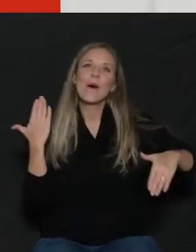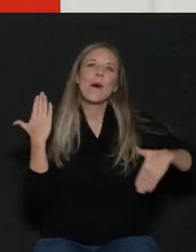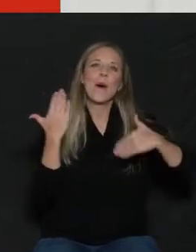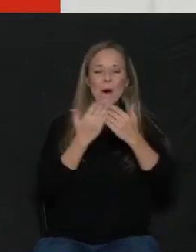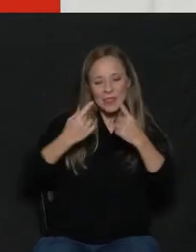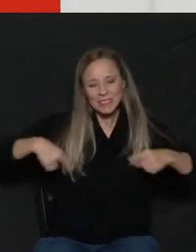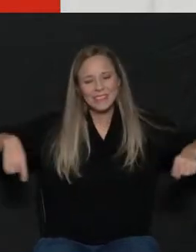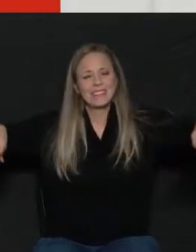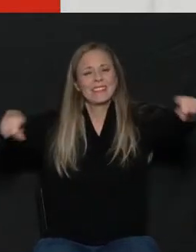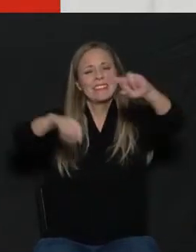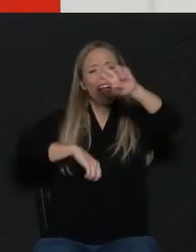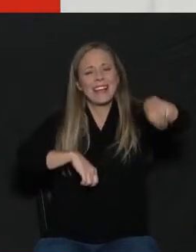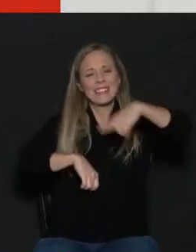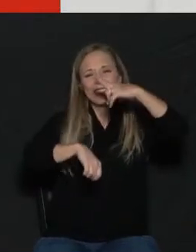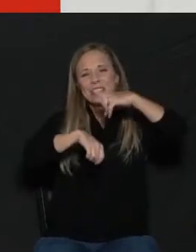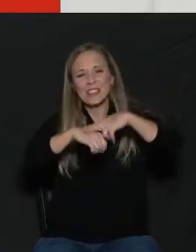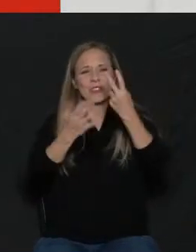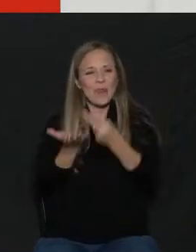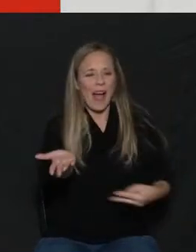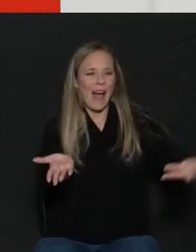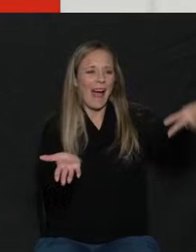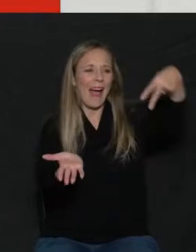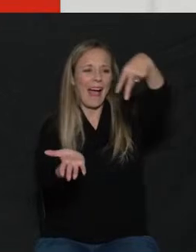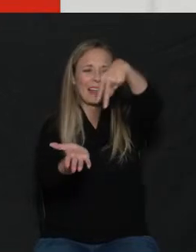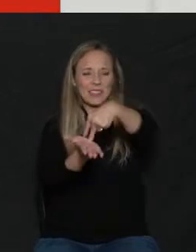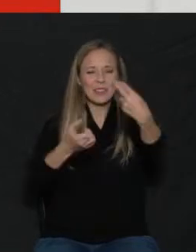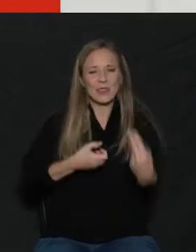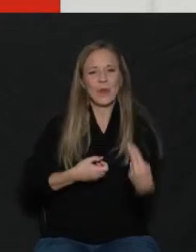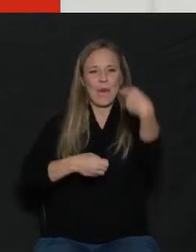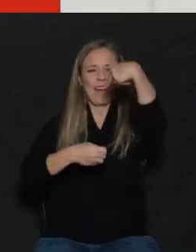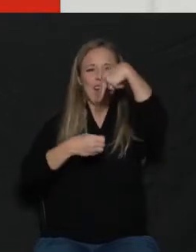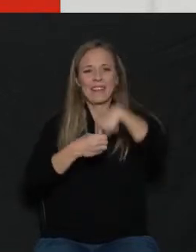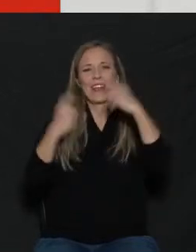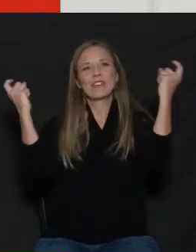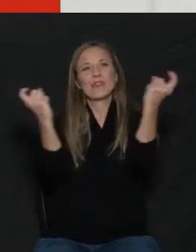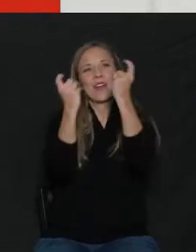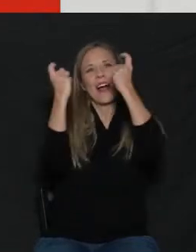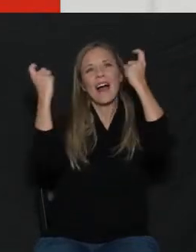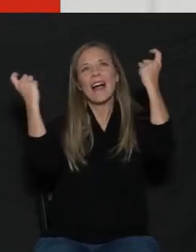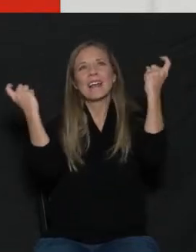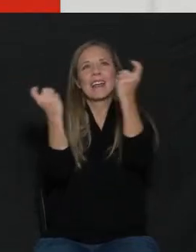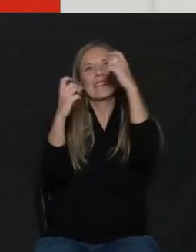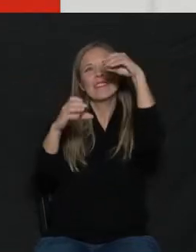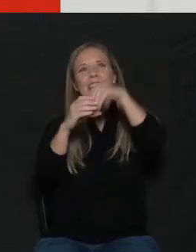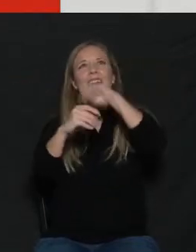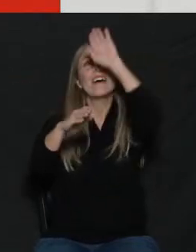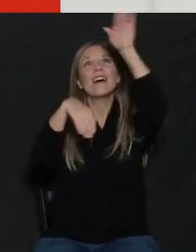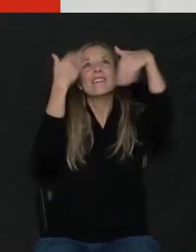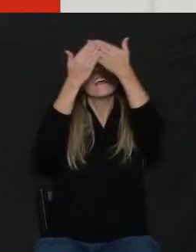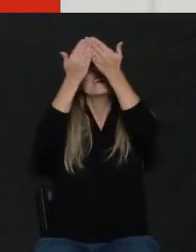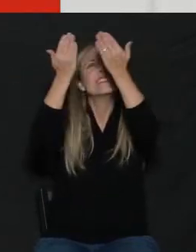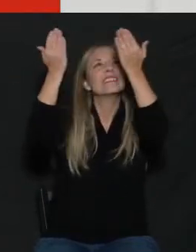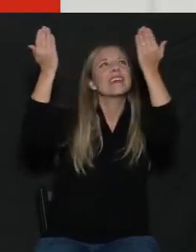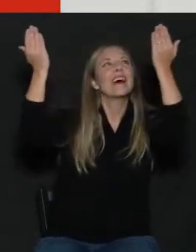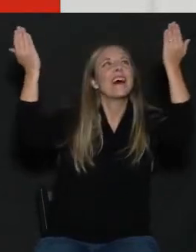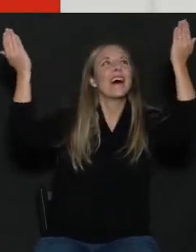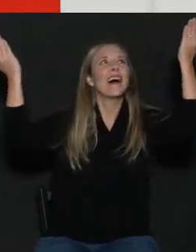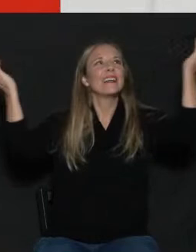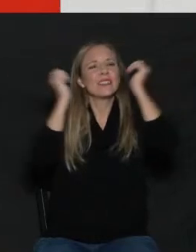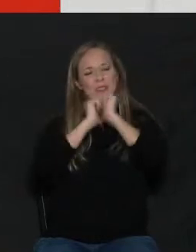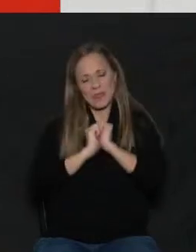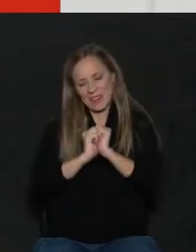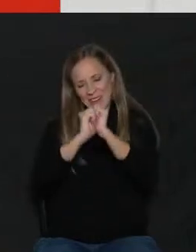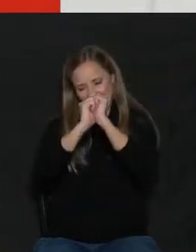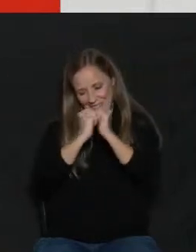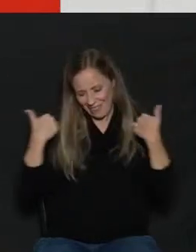Joyful all ye nations rise, join the triumph of the